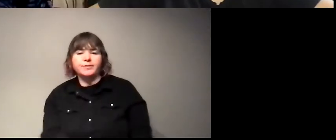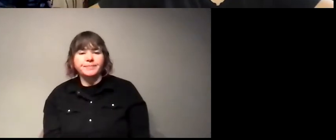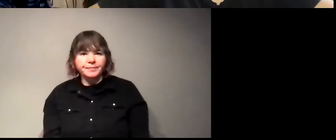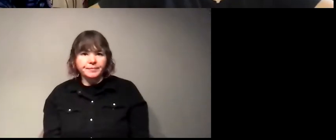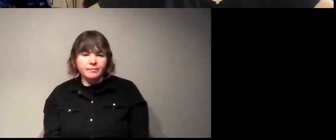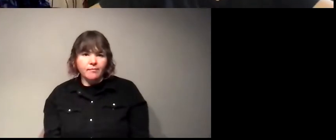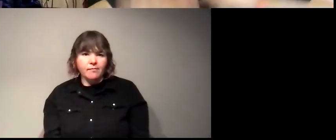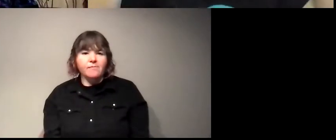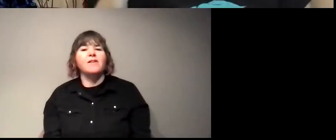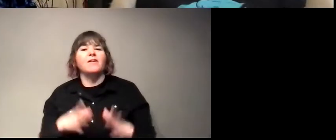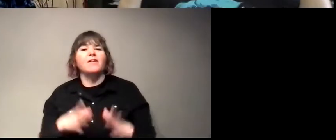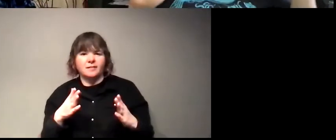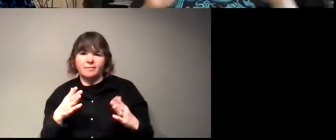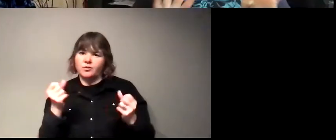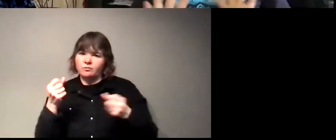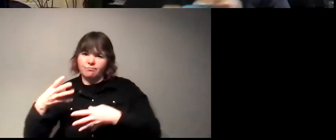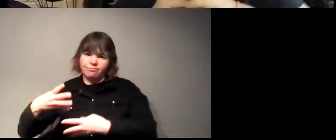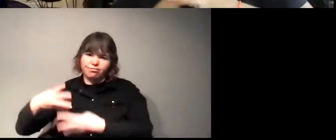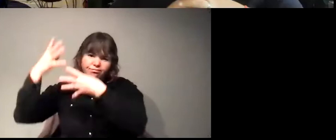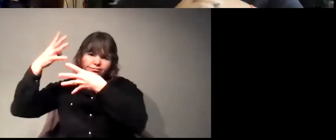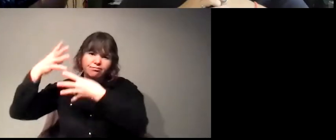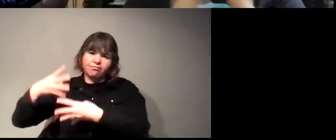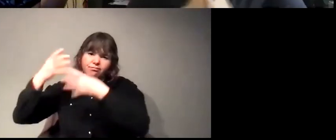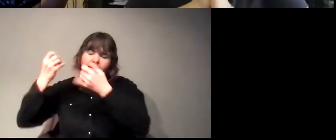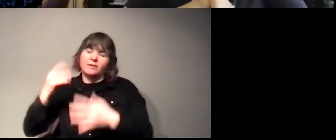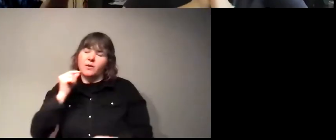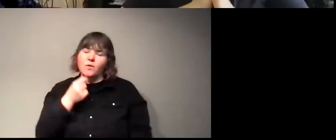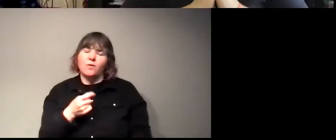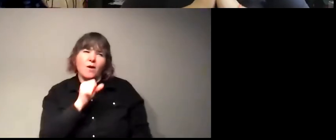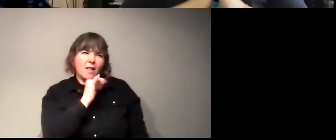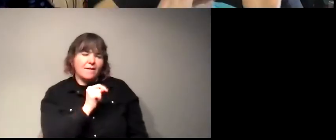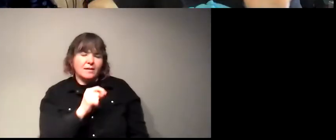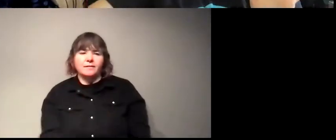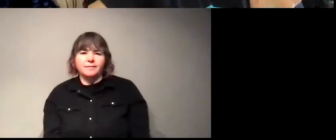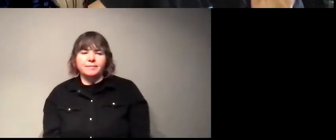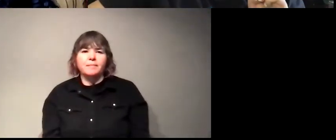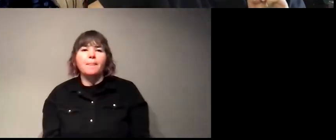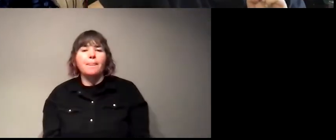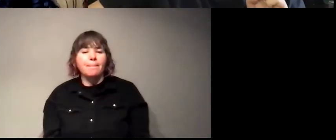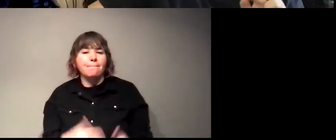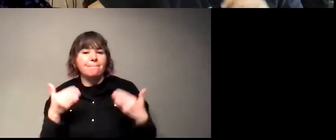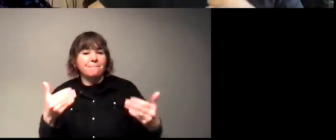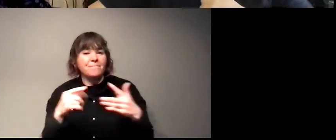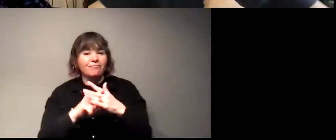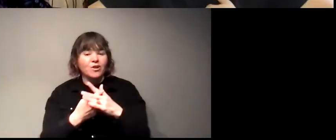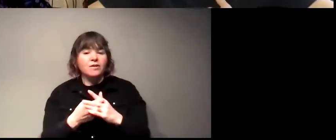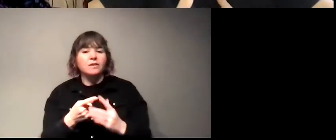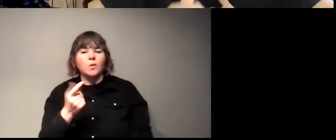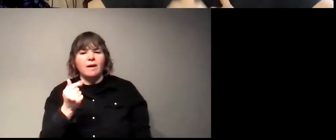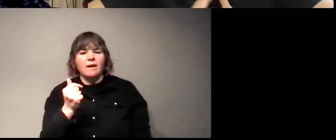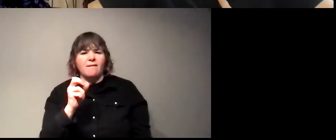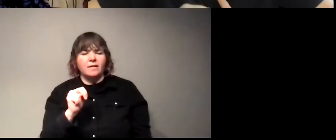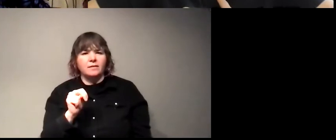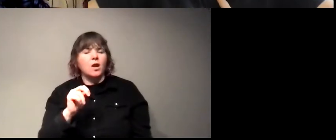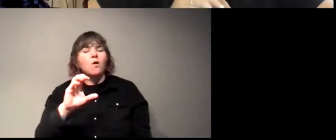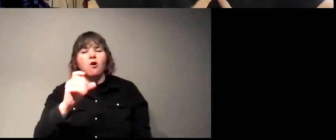questions. Awesome. We have so many questions. That was so cool. Love okay. it. So let's get started. So Gavin wants to,